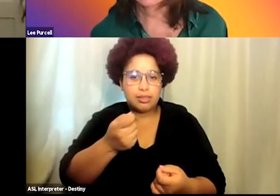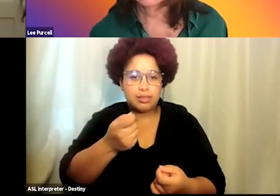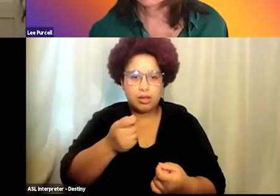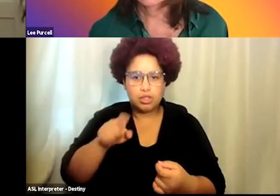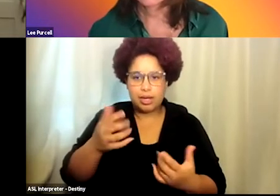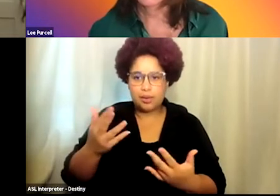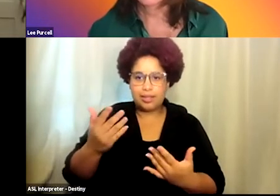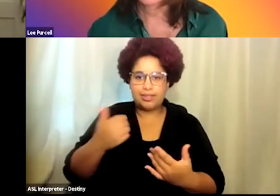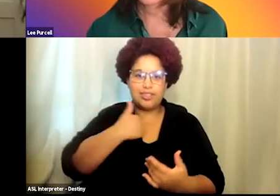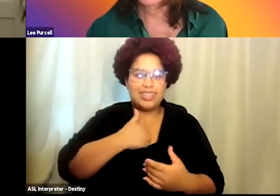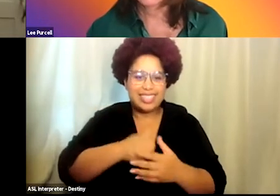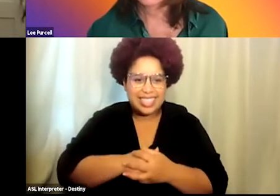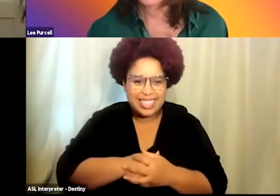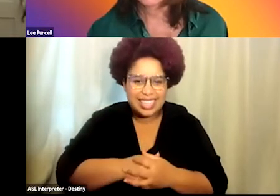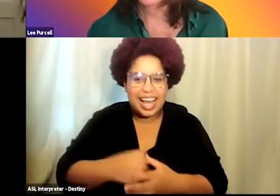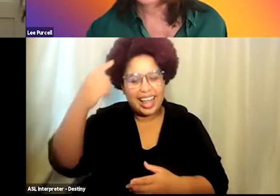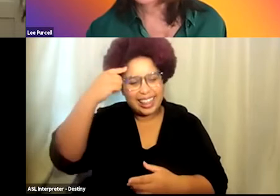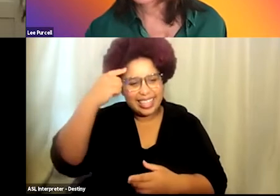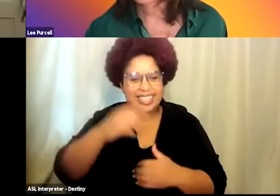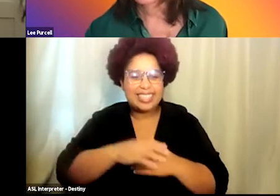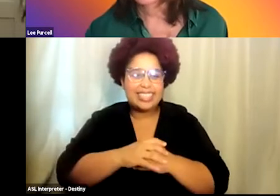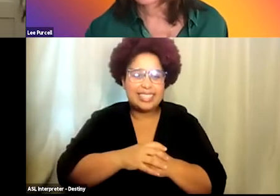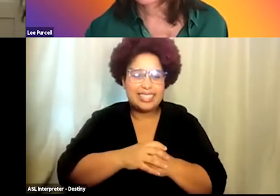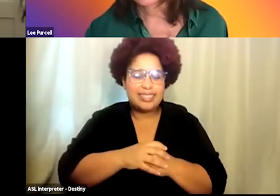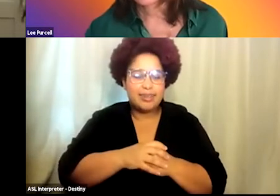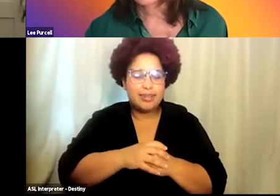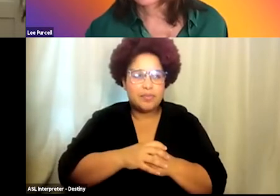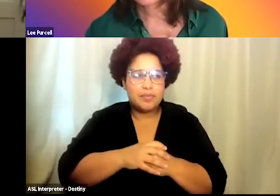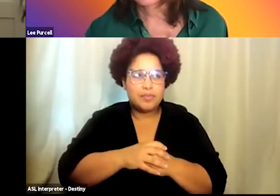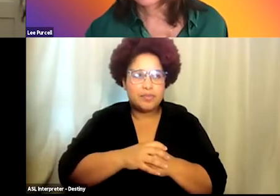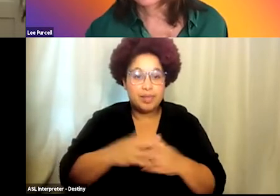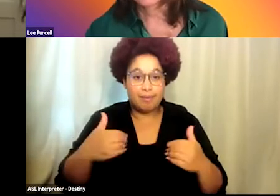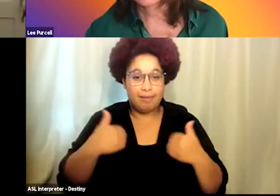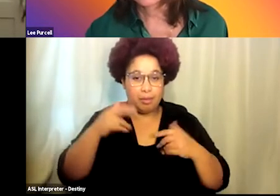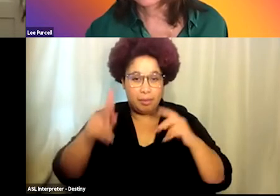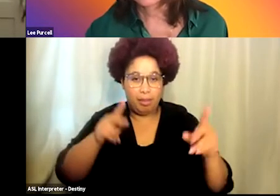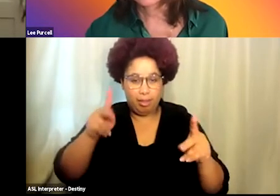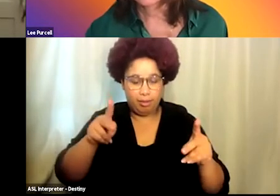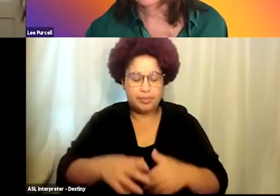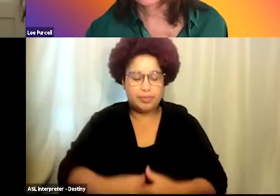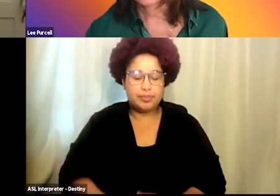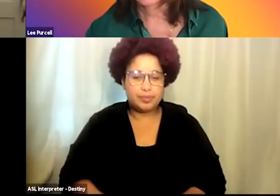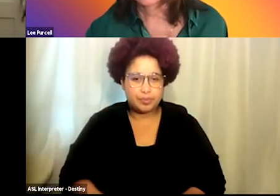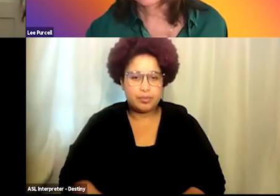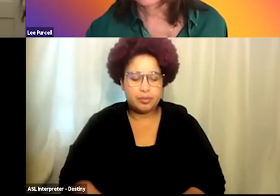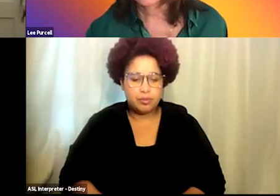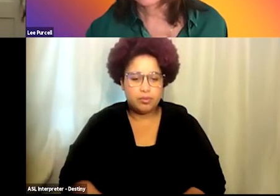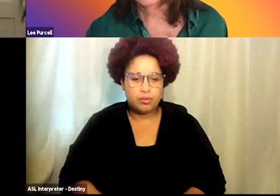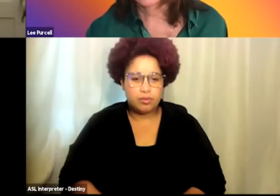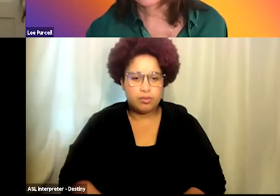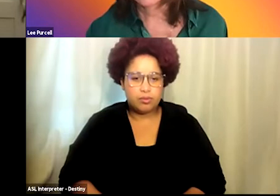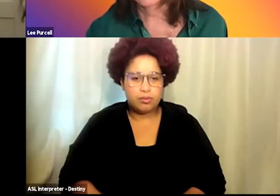Oh, no. I think the young people, for the most part, who